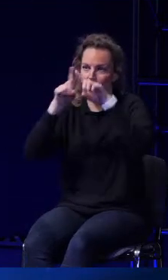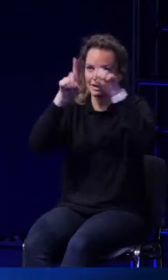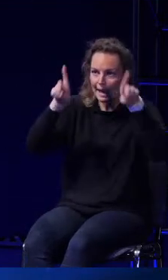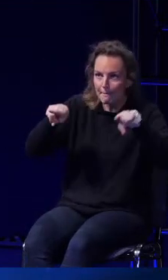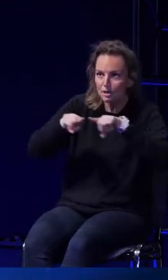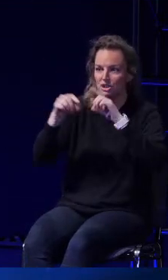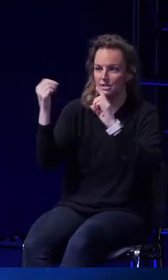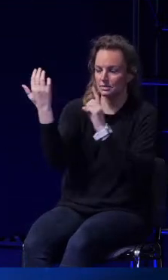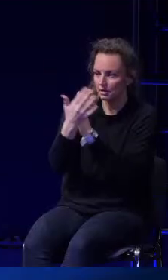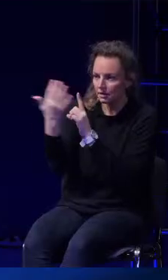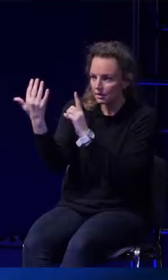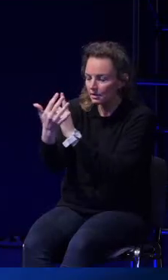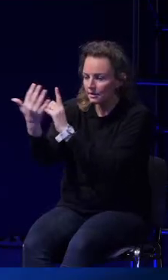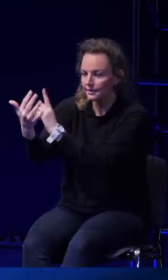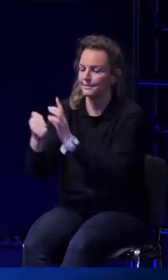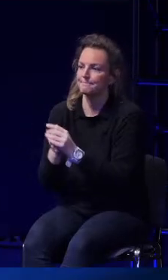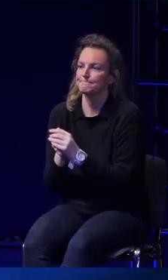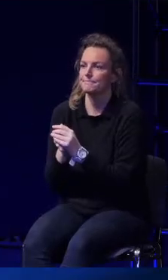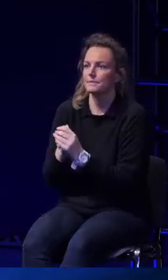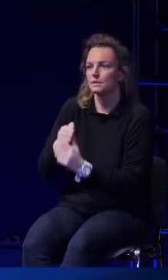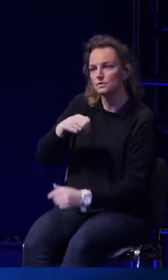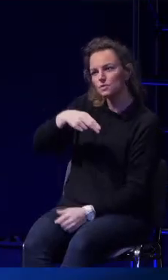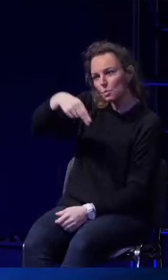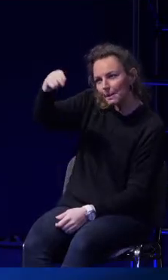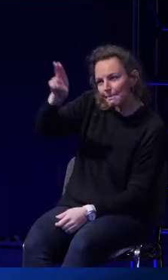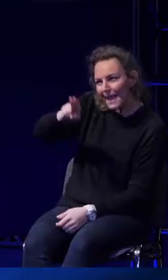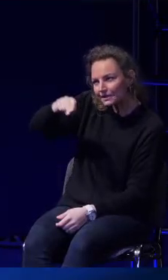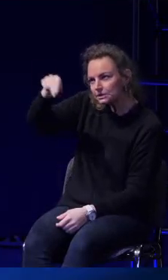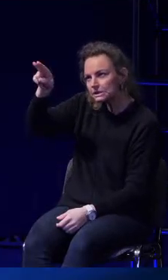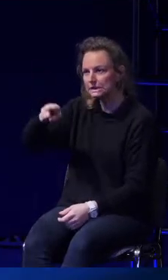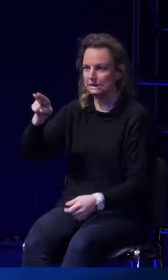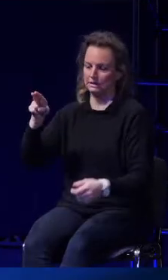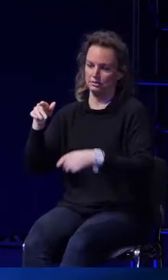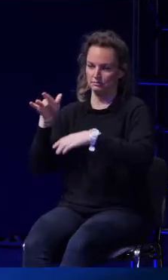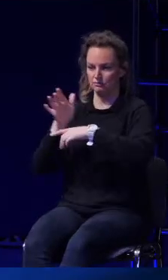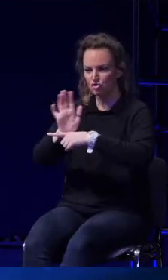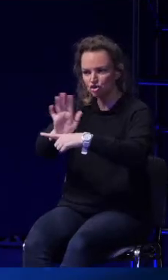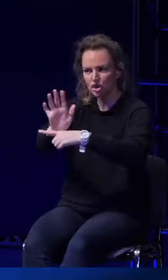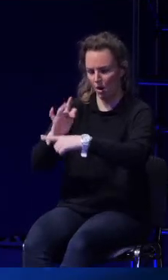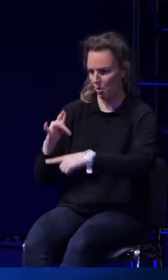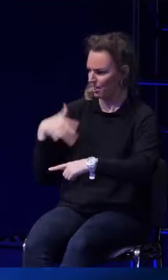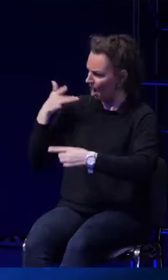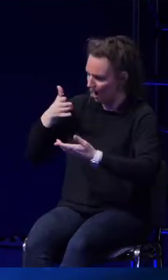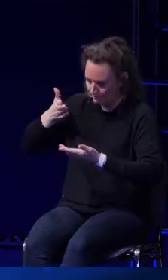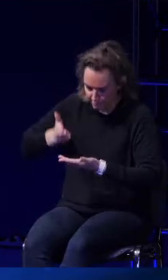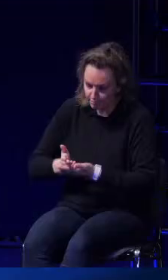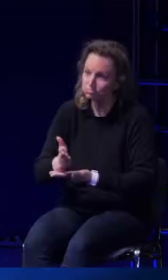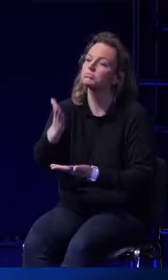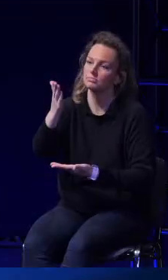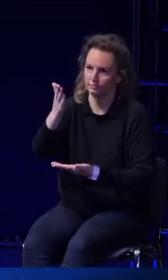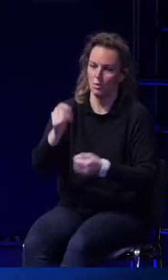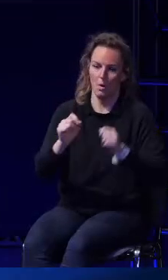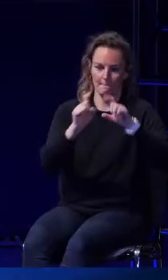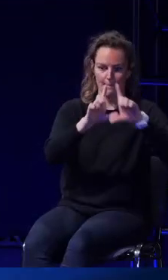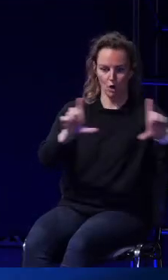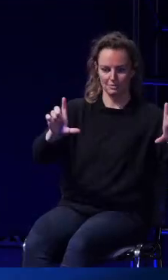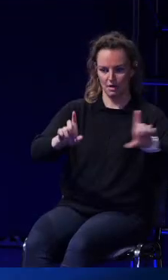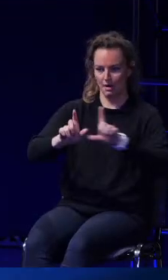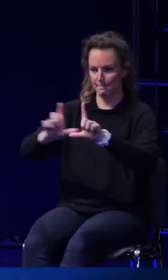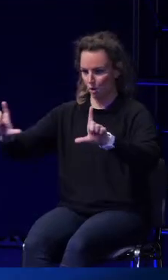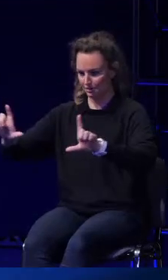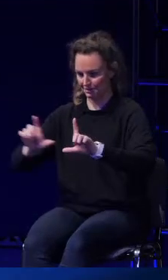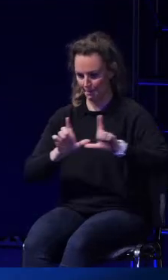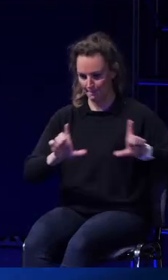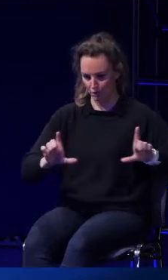of, painted the show live onto monitors. Didn't meter it at all, but to keep up with